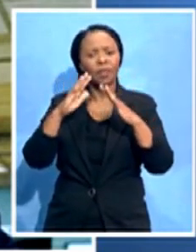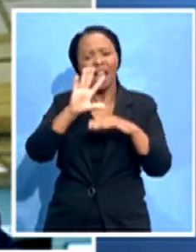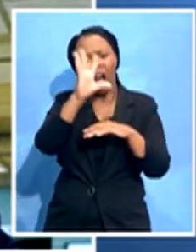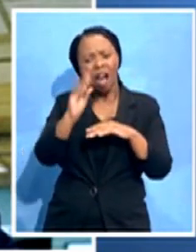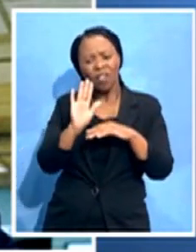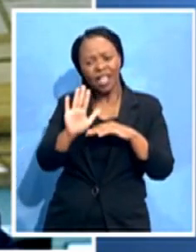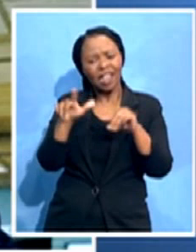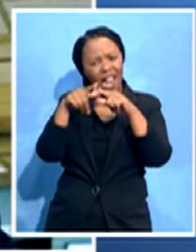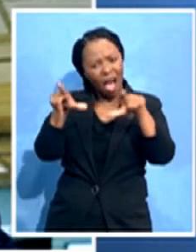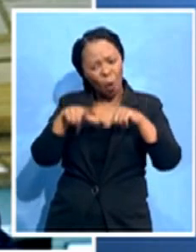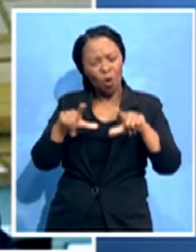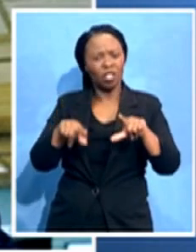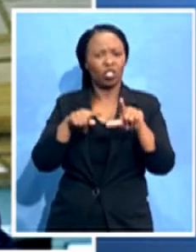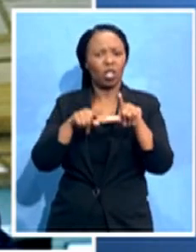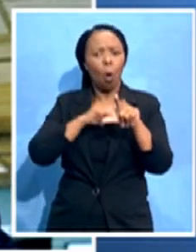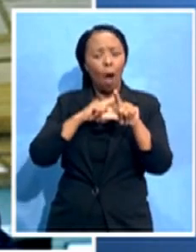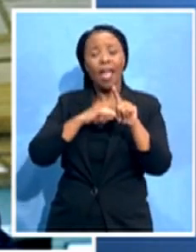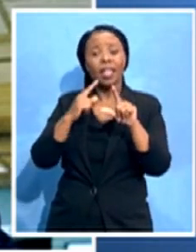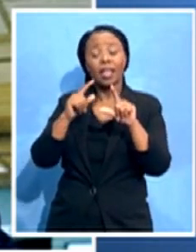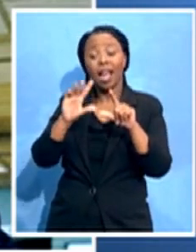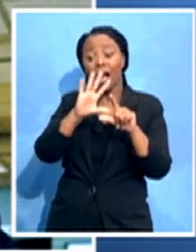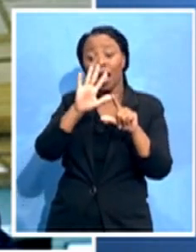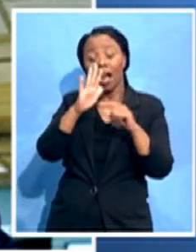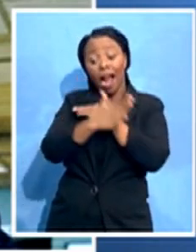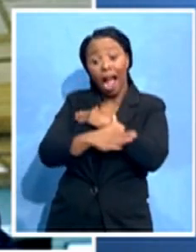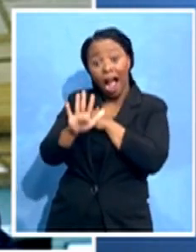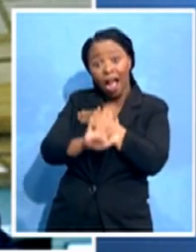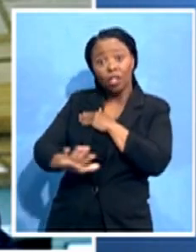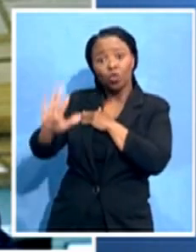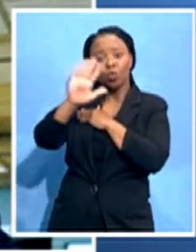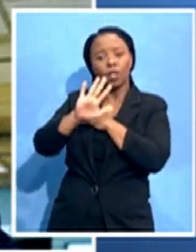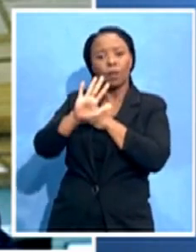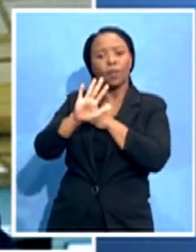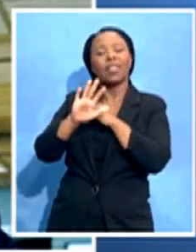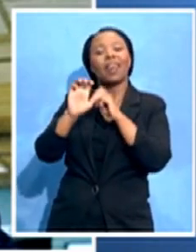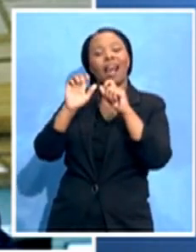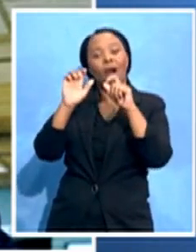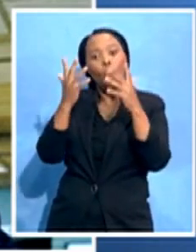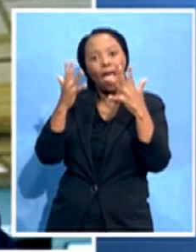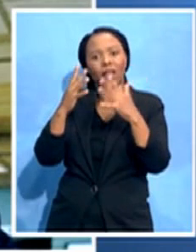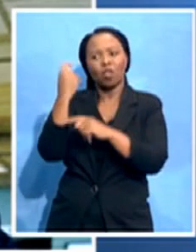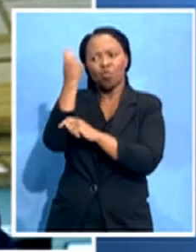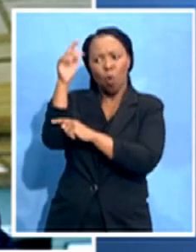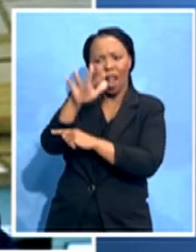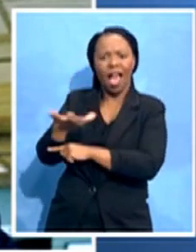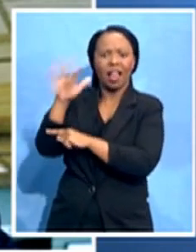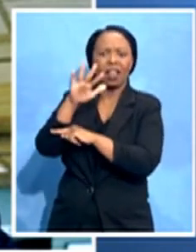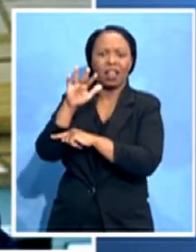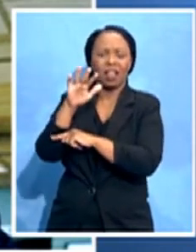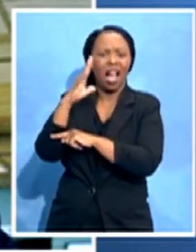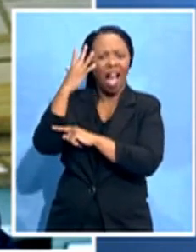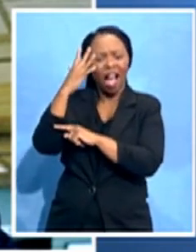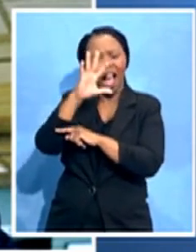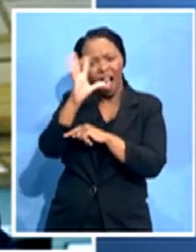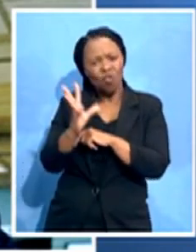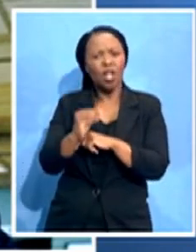this country are African in the rural countryside. We can speak in English, it's fine, and